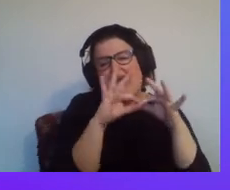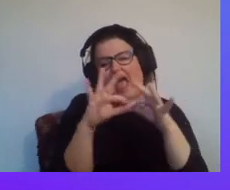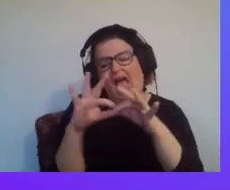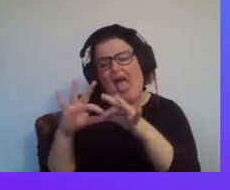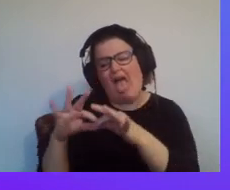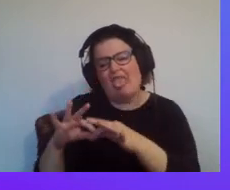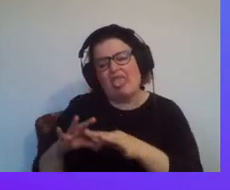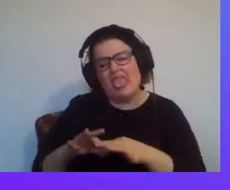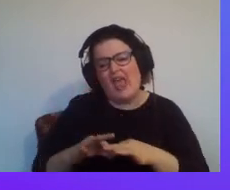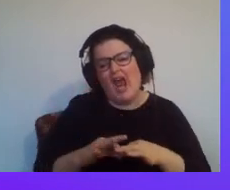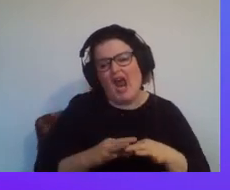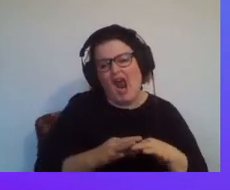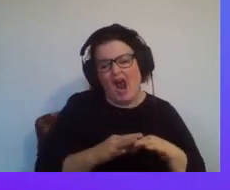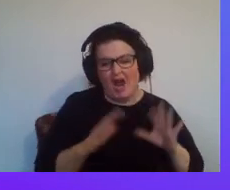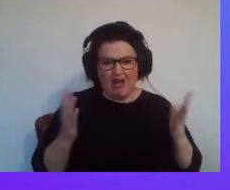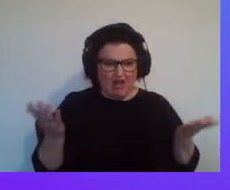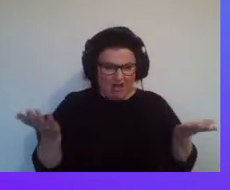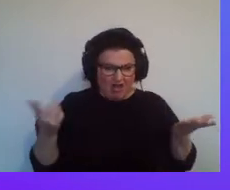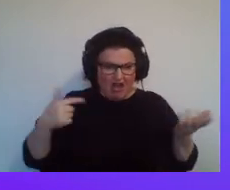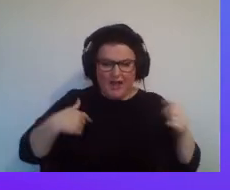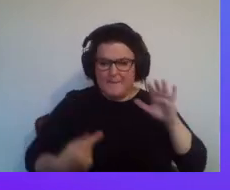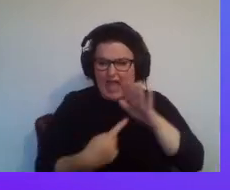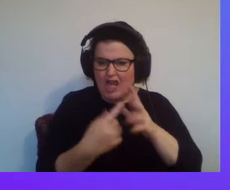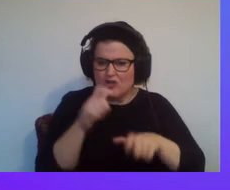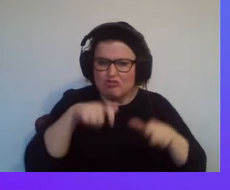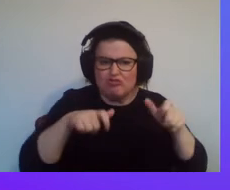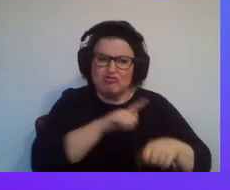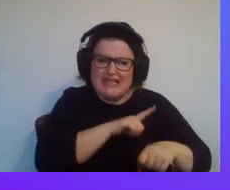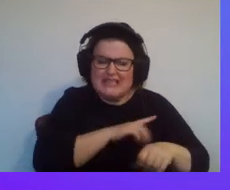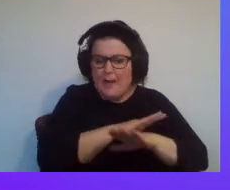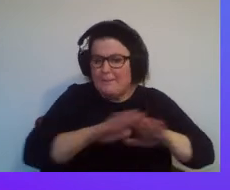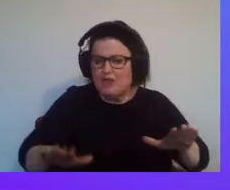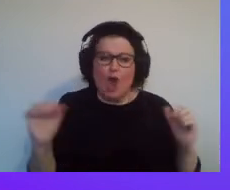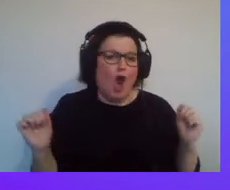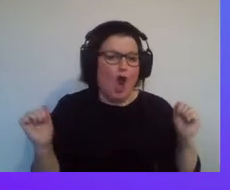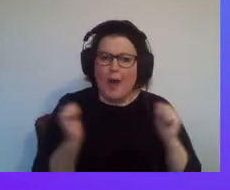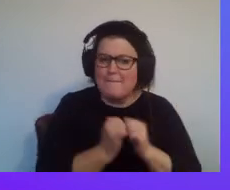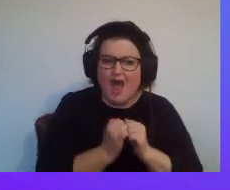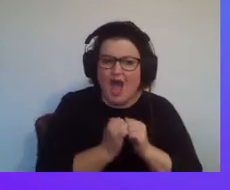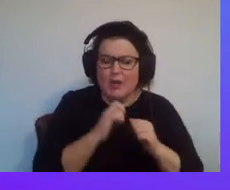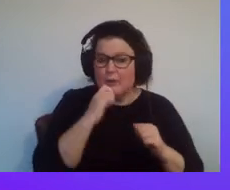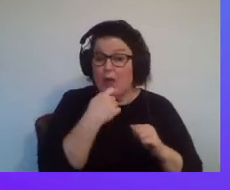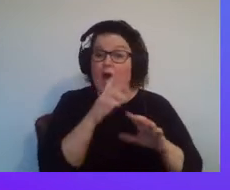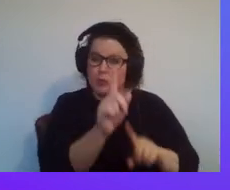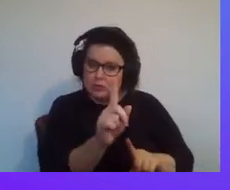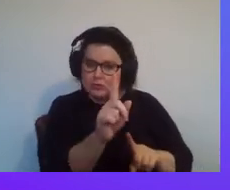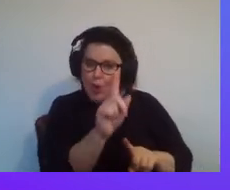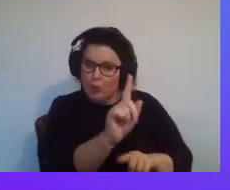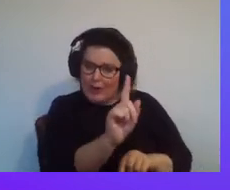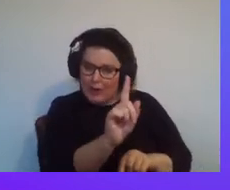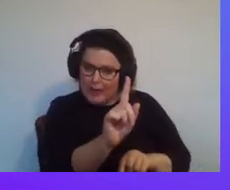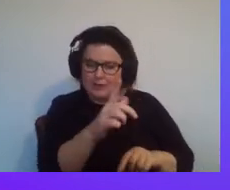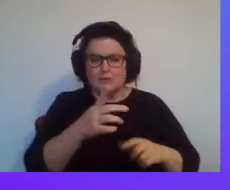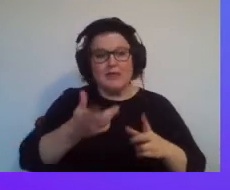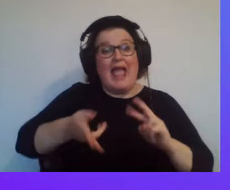very thing. If the main reason that people are not complying, people tell me that I'll do this one and then I'll stop, is because if they